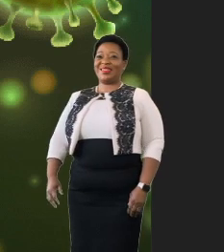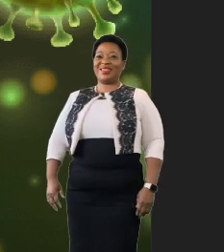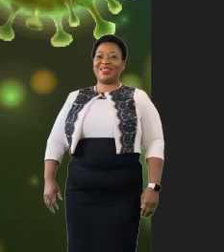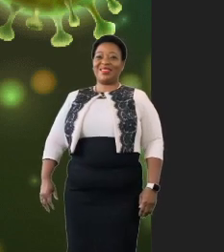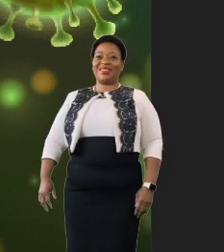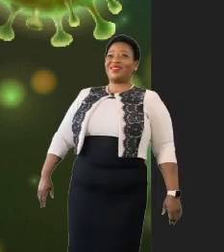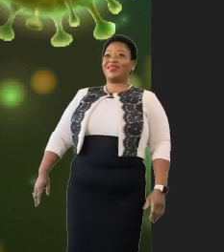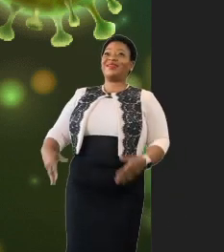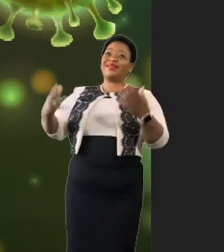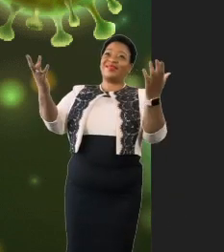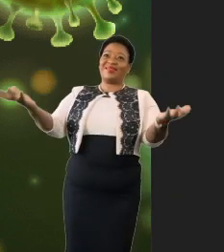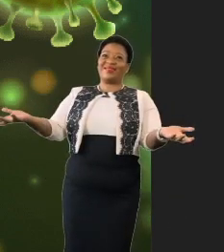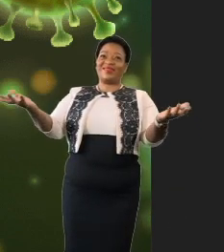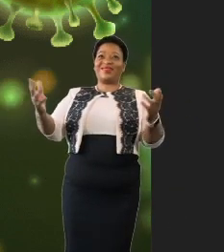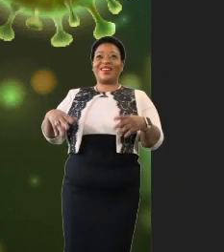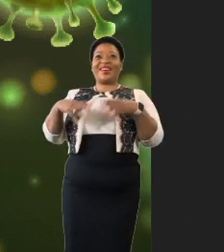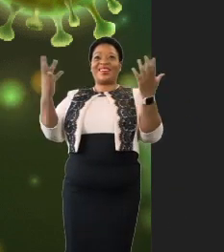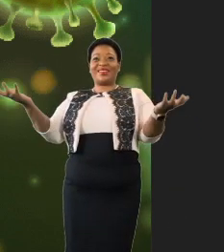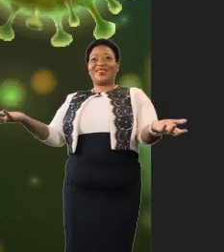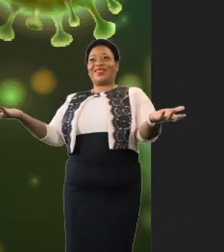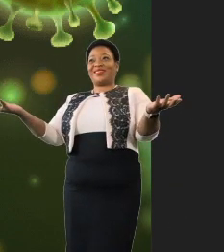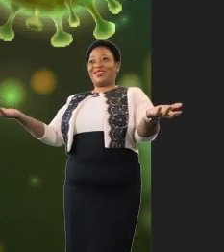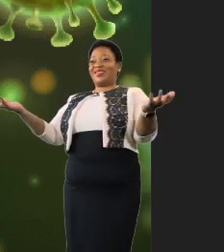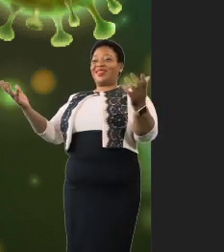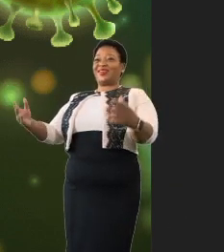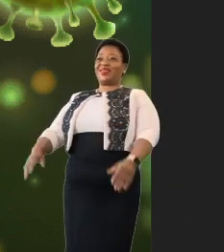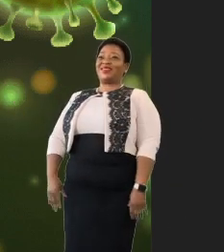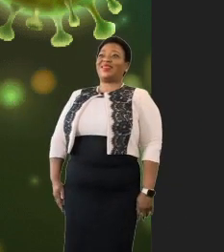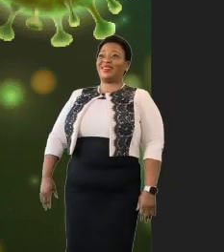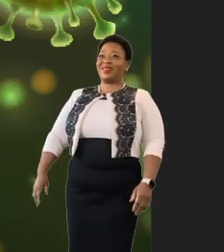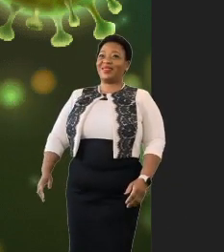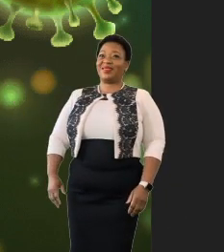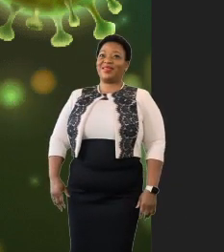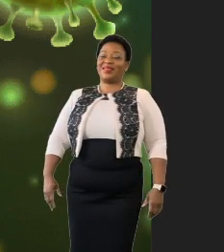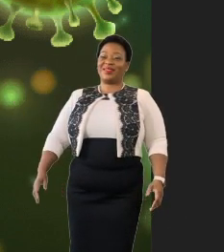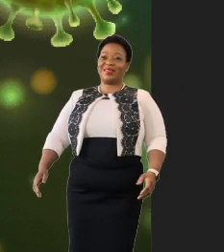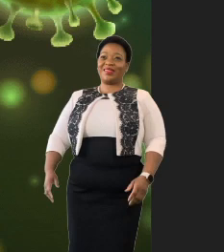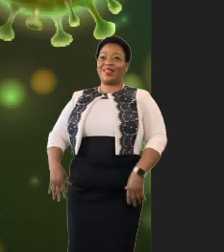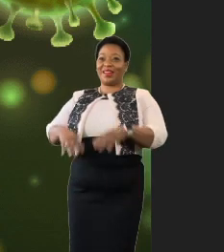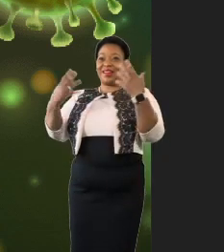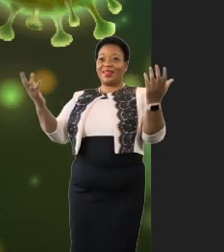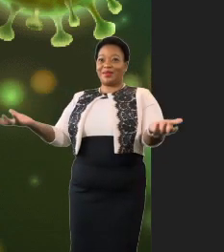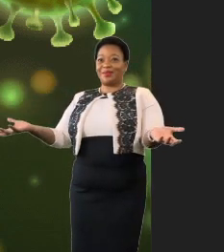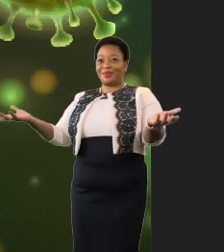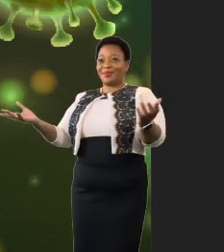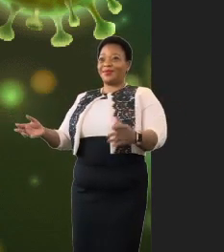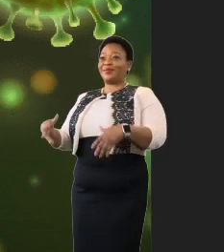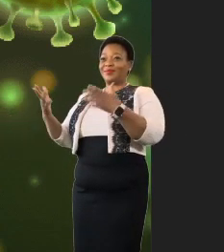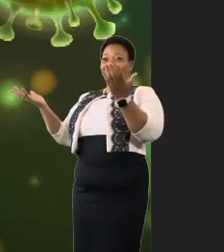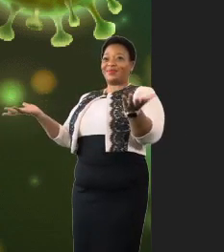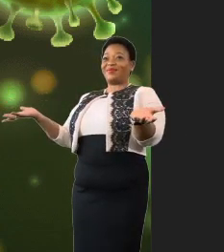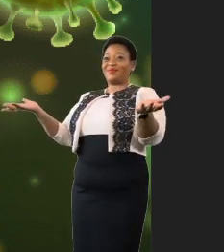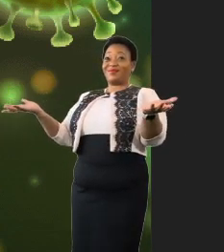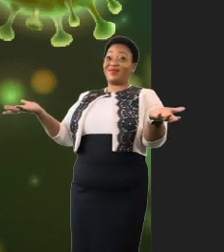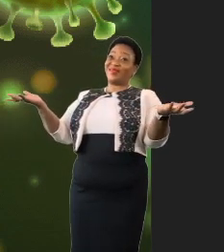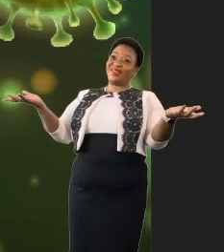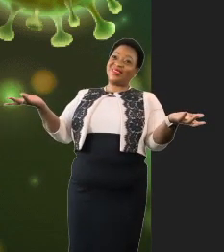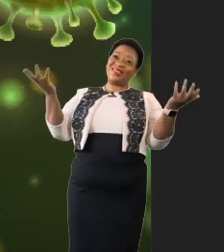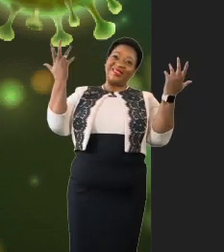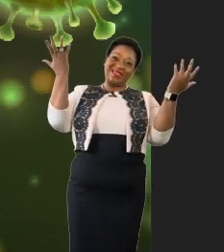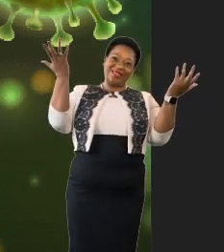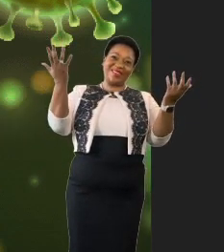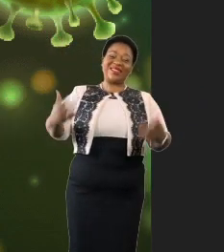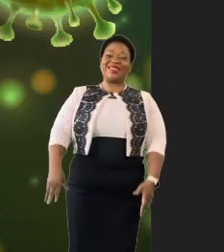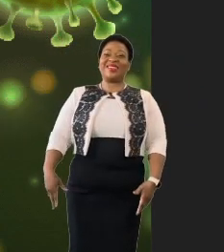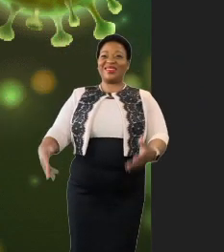sector investment, where we find that sometimes the challenge is not actually the actual development that is being proposed, but it's things that need to go with